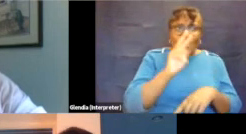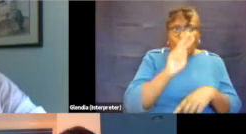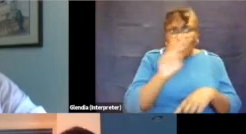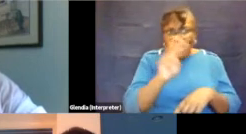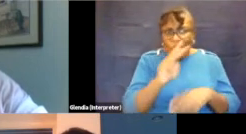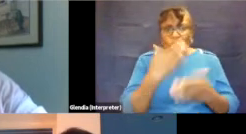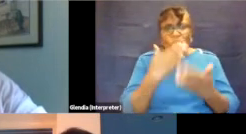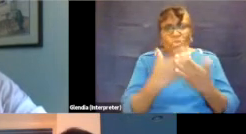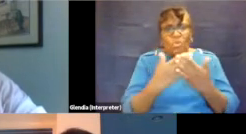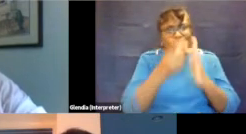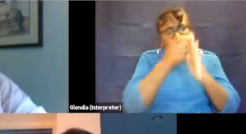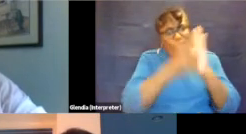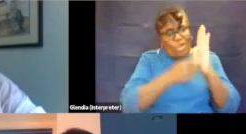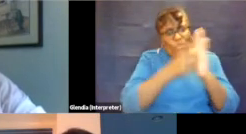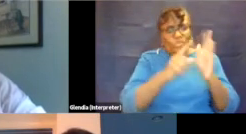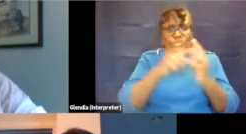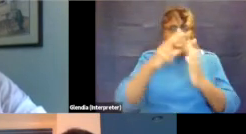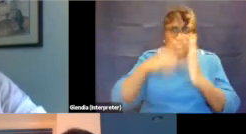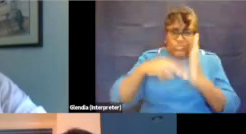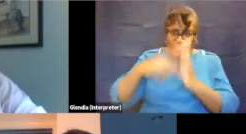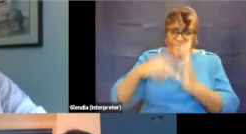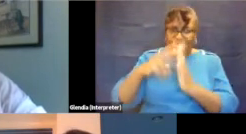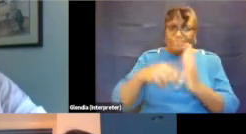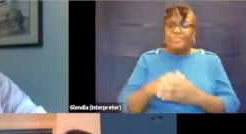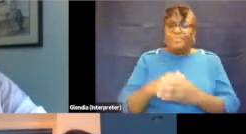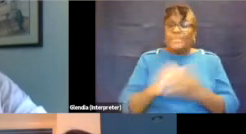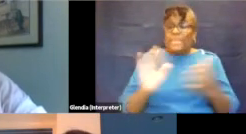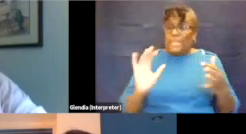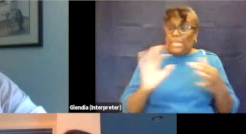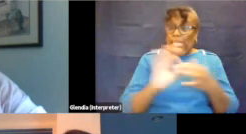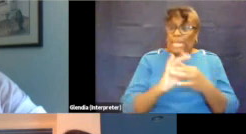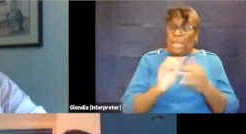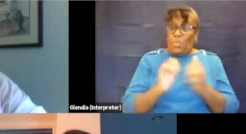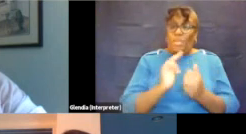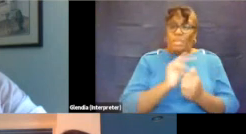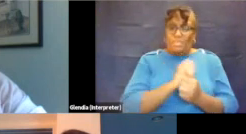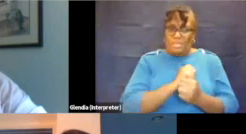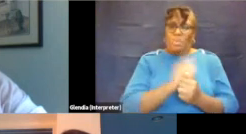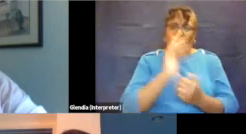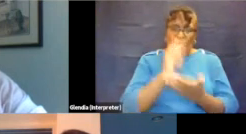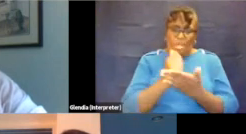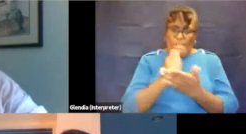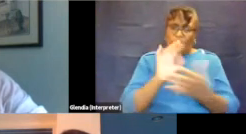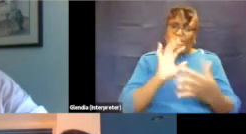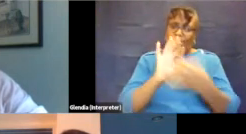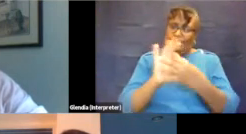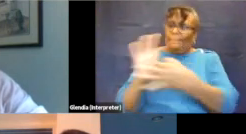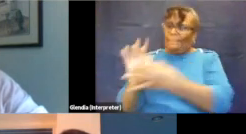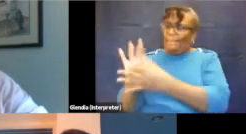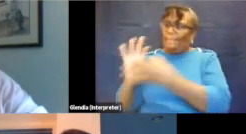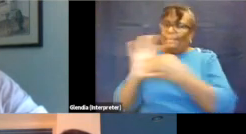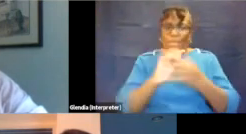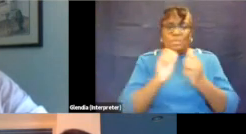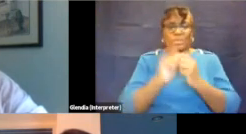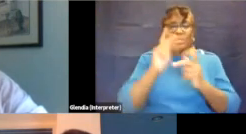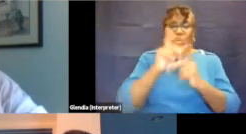articles. Connect with Us by Cochlear will help connect you with other individuals to share their journey. So you can say where you live, and they can try to